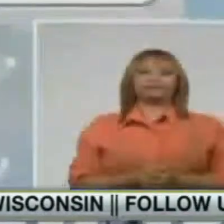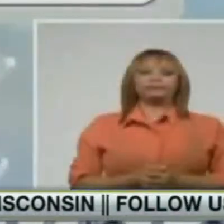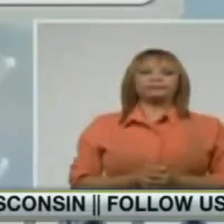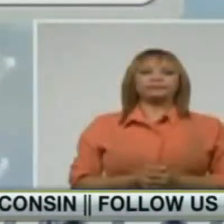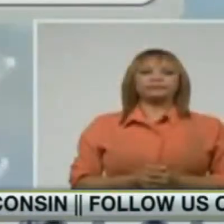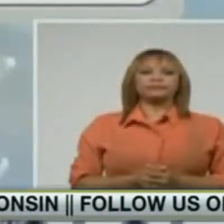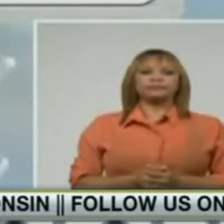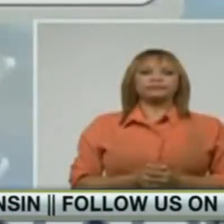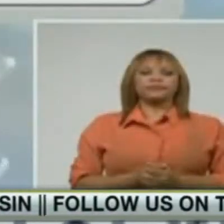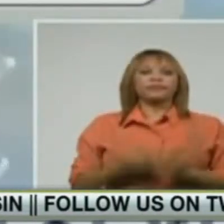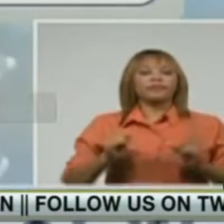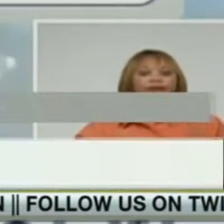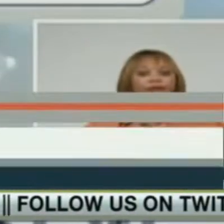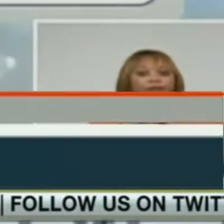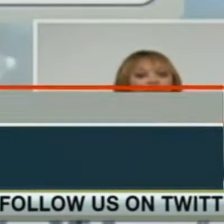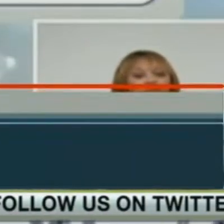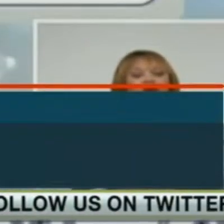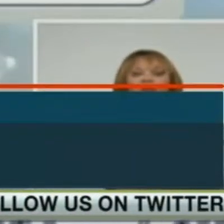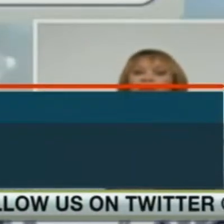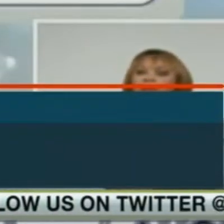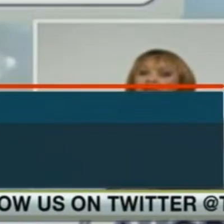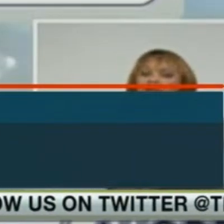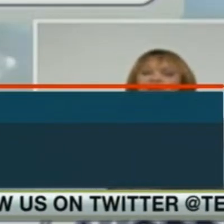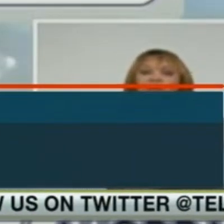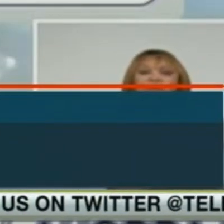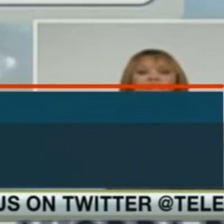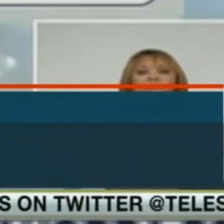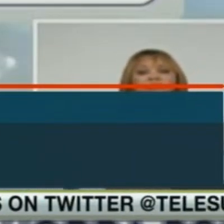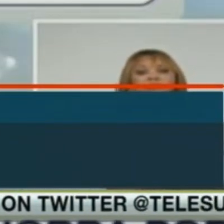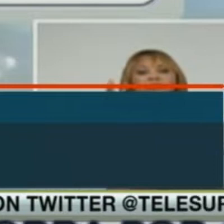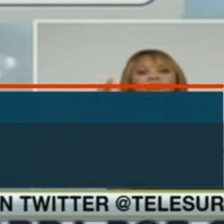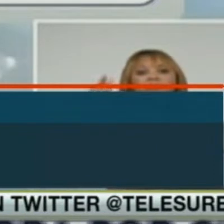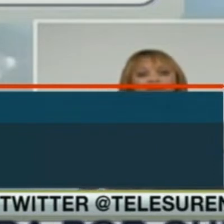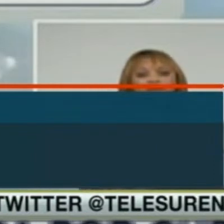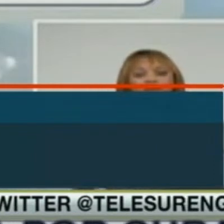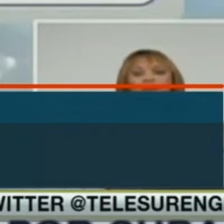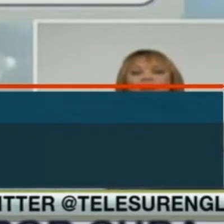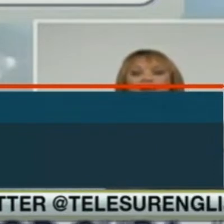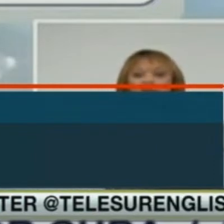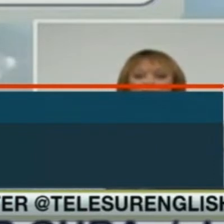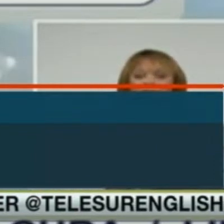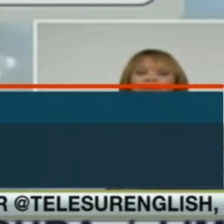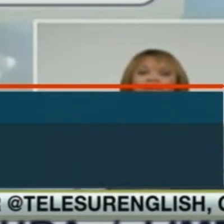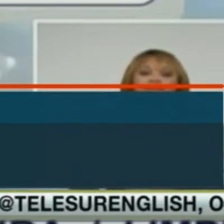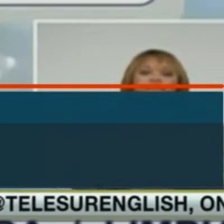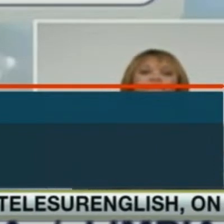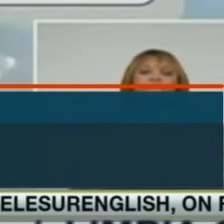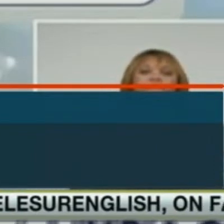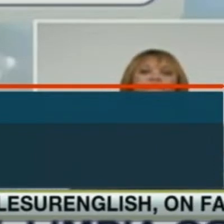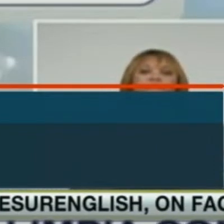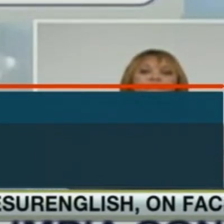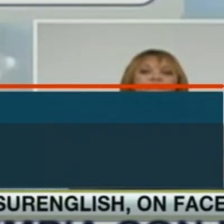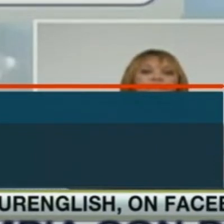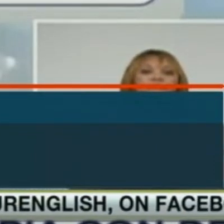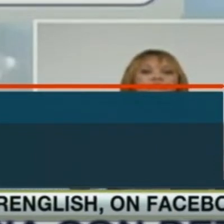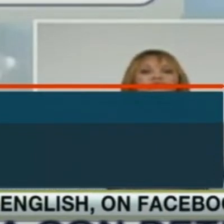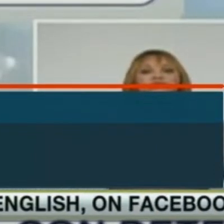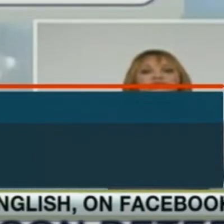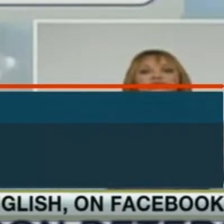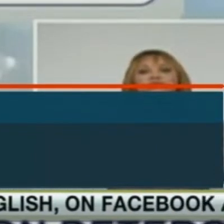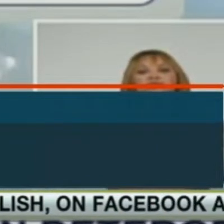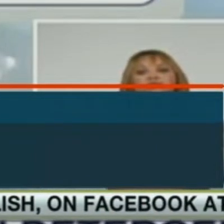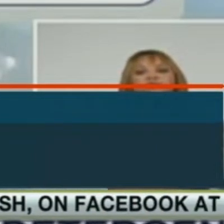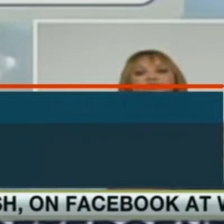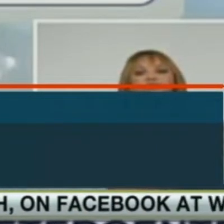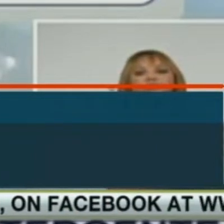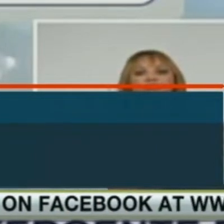hours. We inform and regret the death of 3 people yesterday, which brings the total to 98 people who